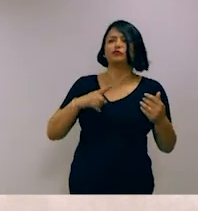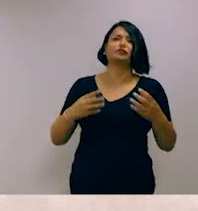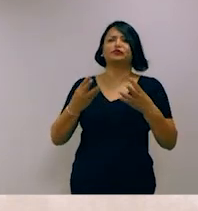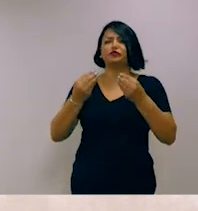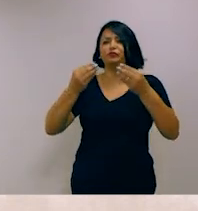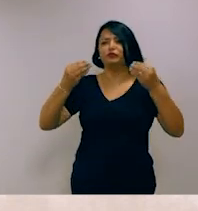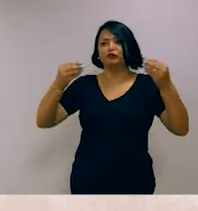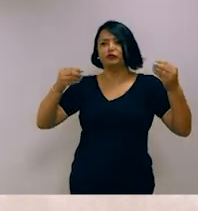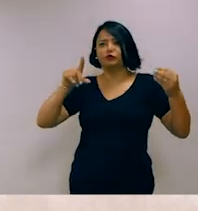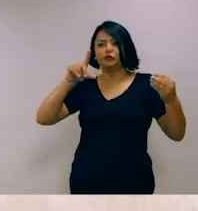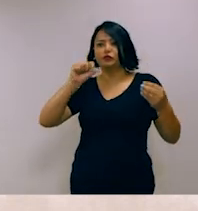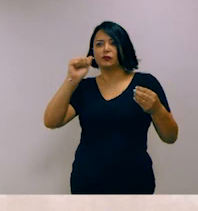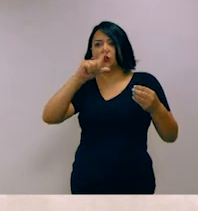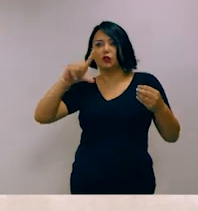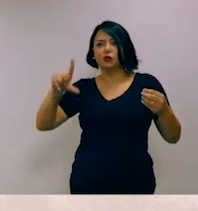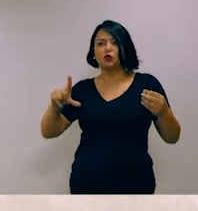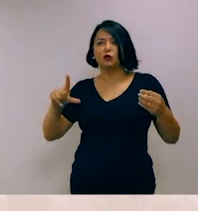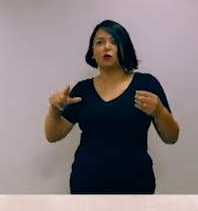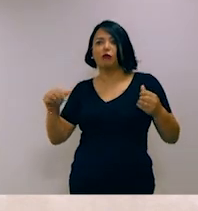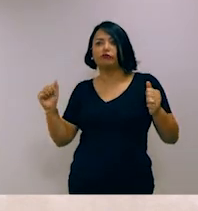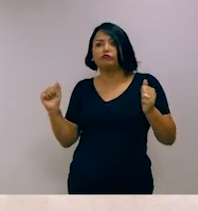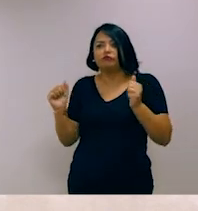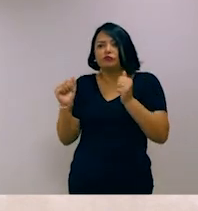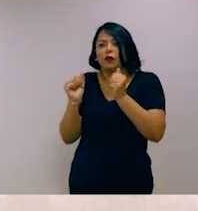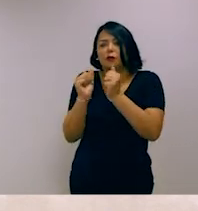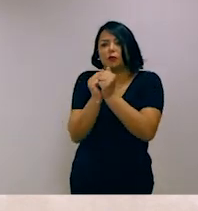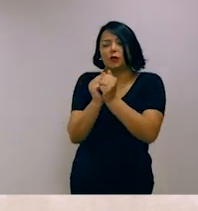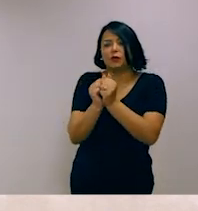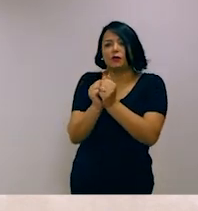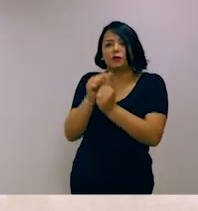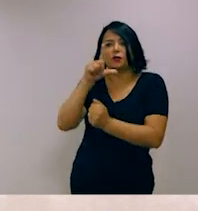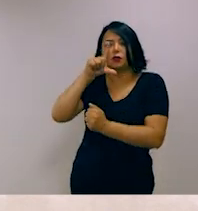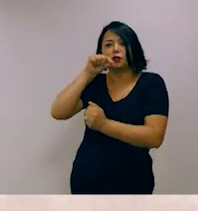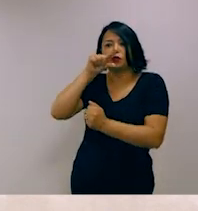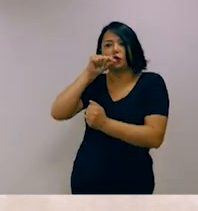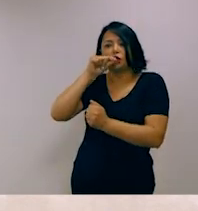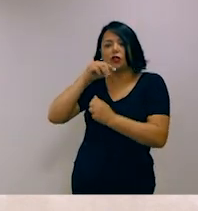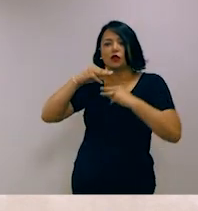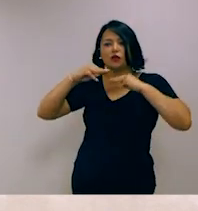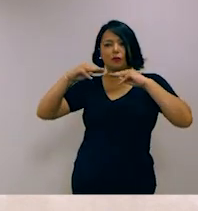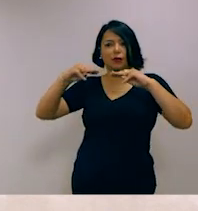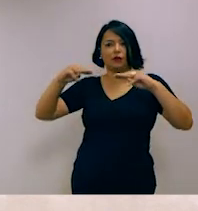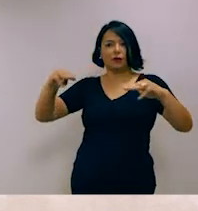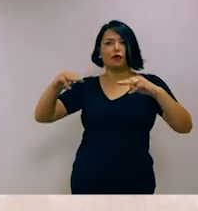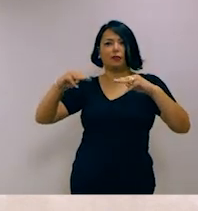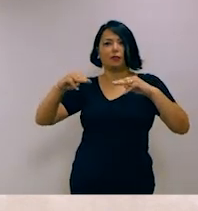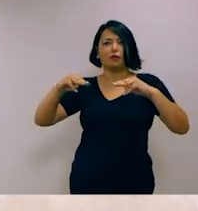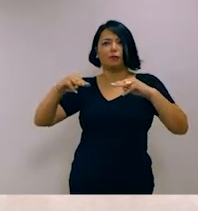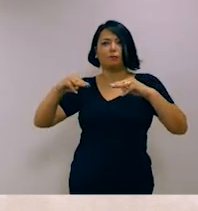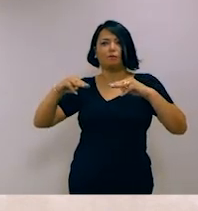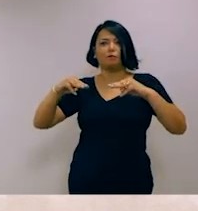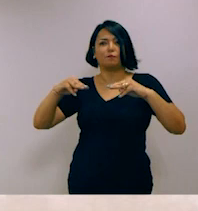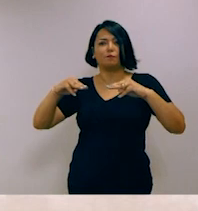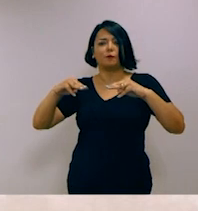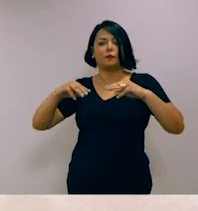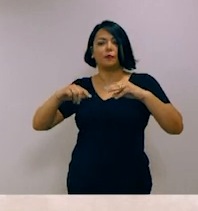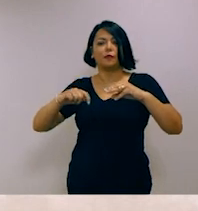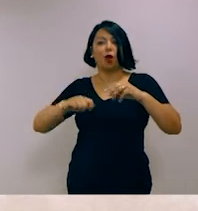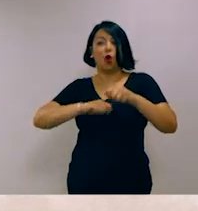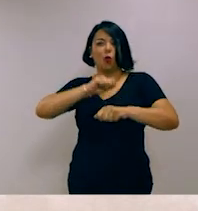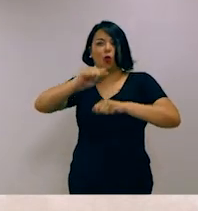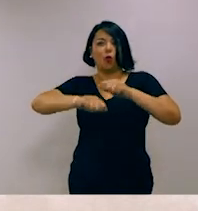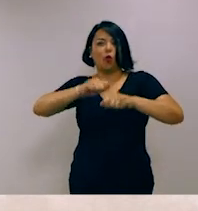one vector to the other. And this represents each tweet. And the node